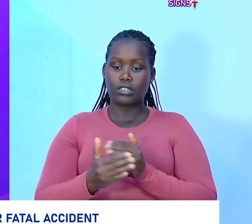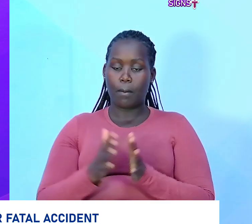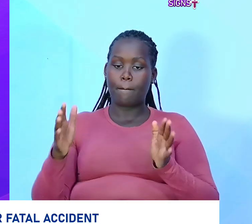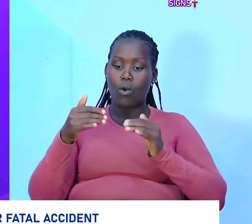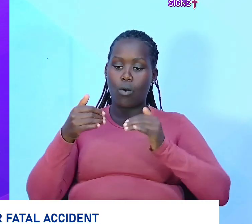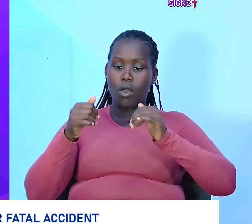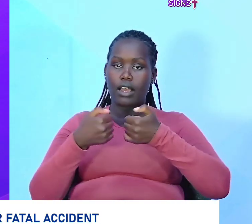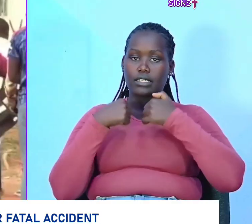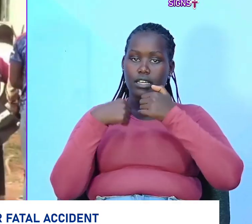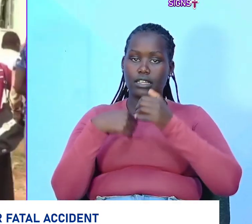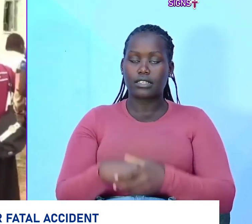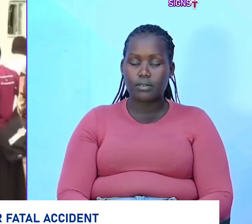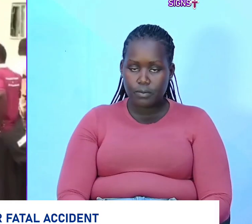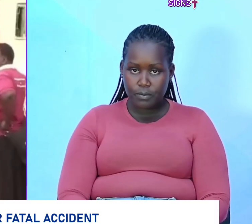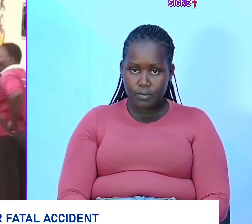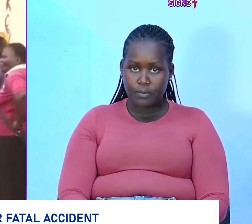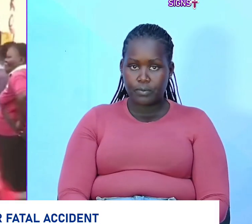tragedies.